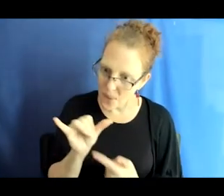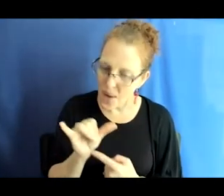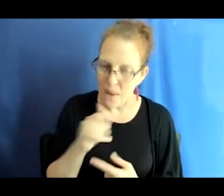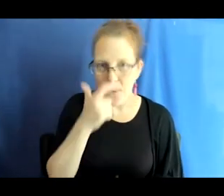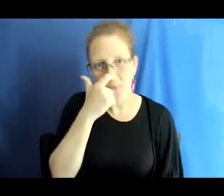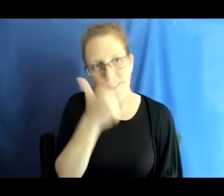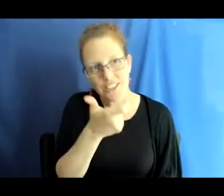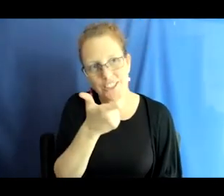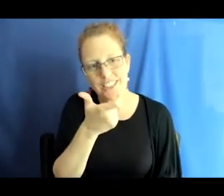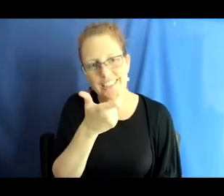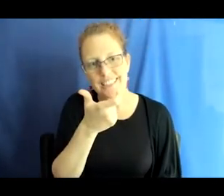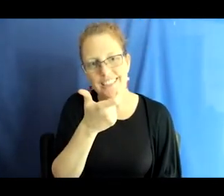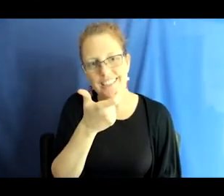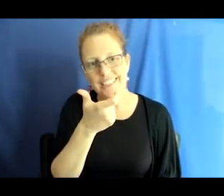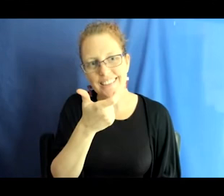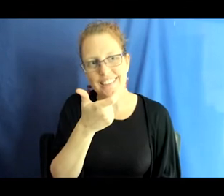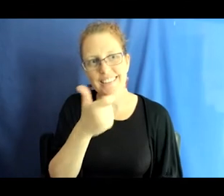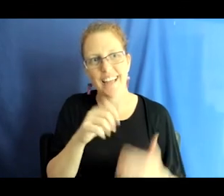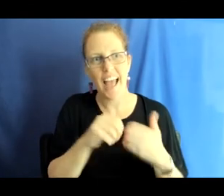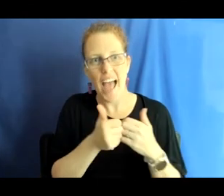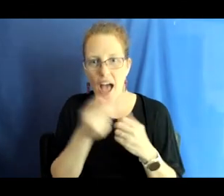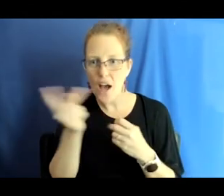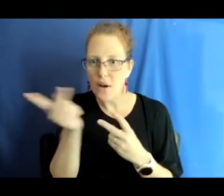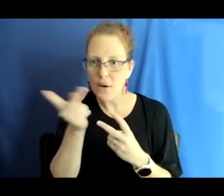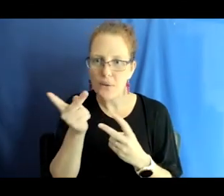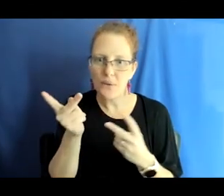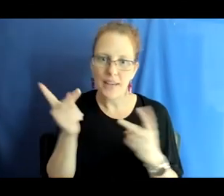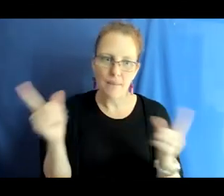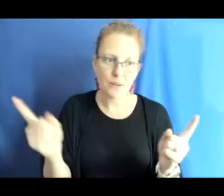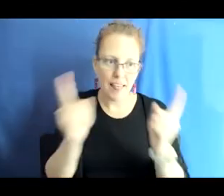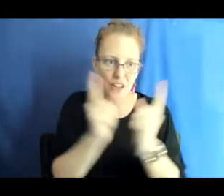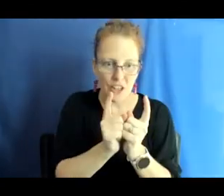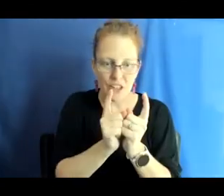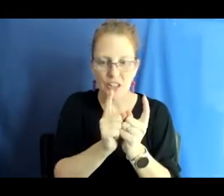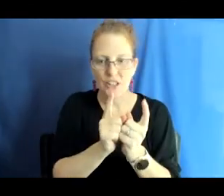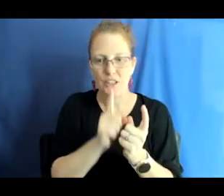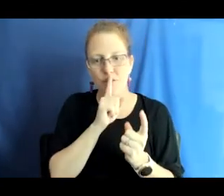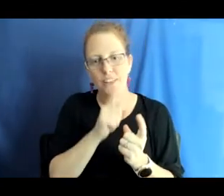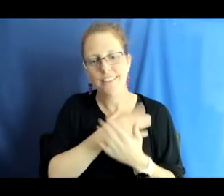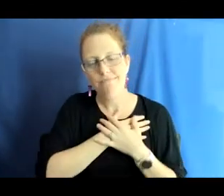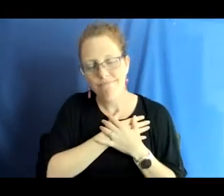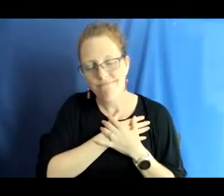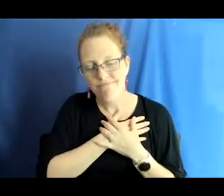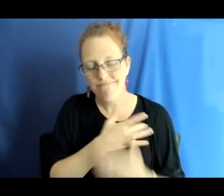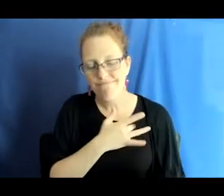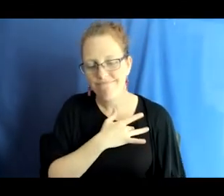how Marius and your mother, how you came together. It was just so delightful.